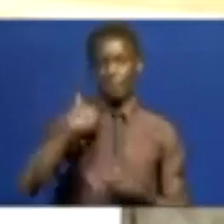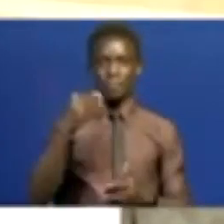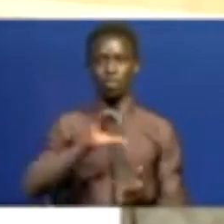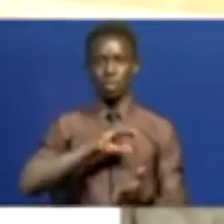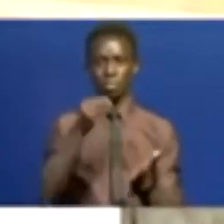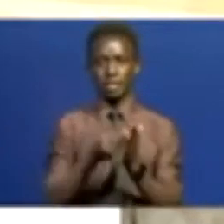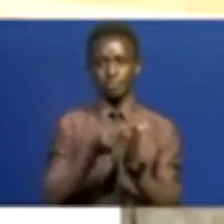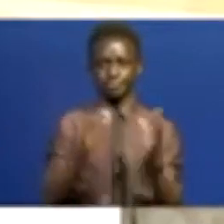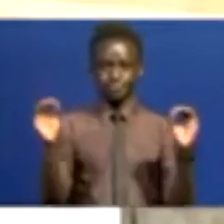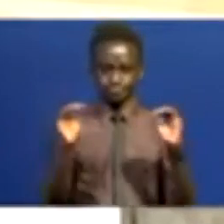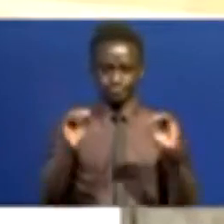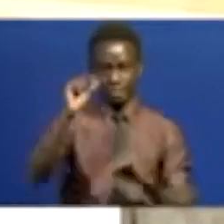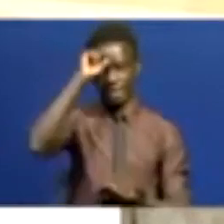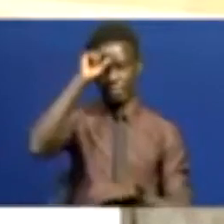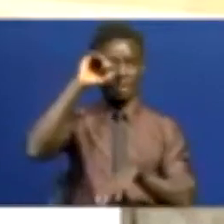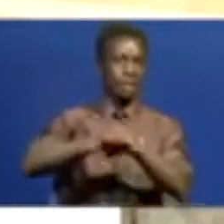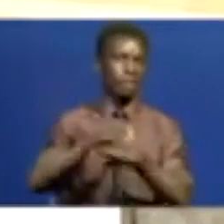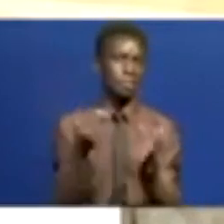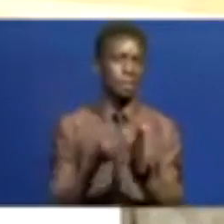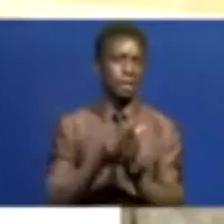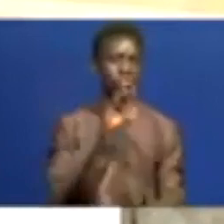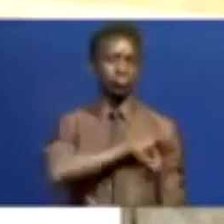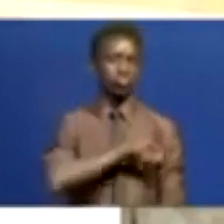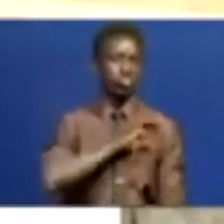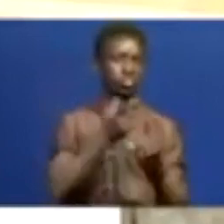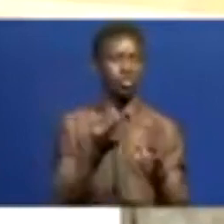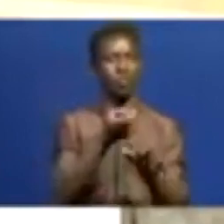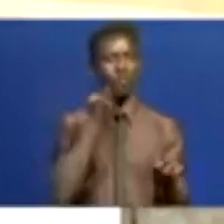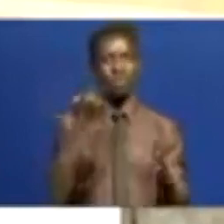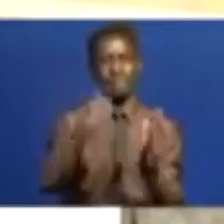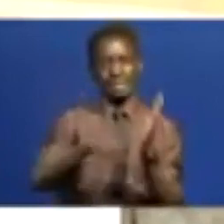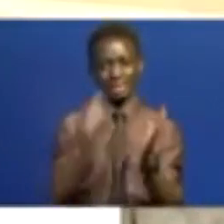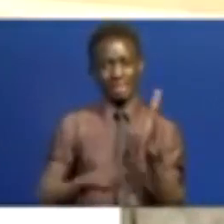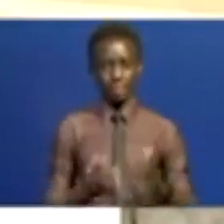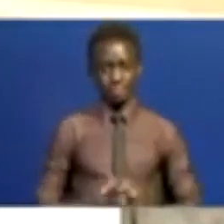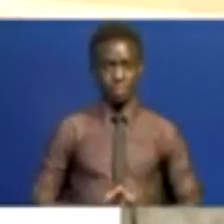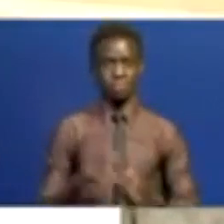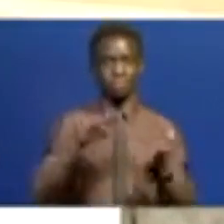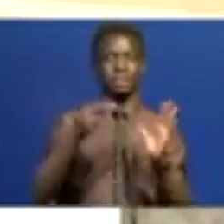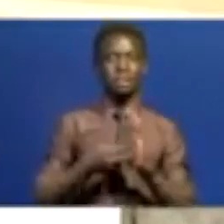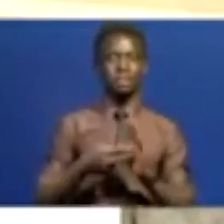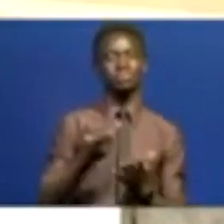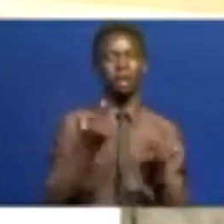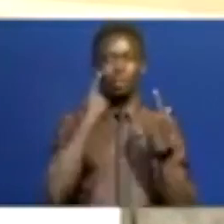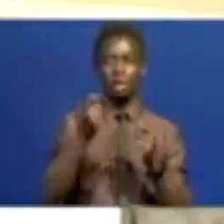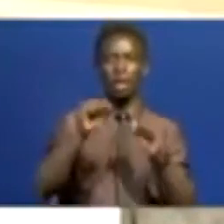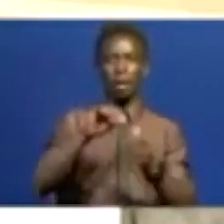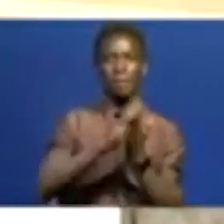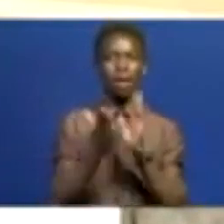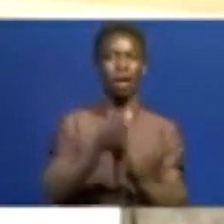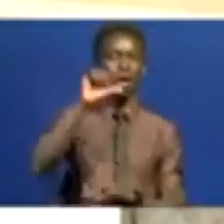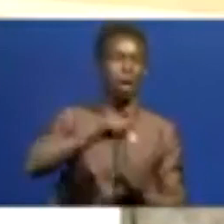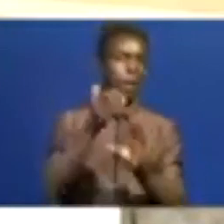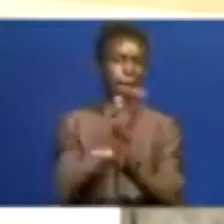generates monies or revenue actually from revenues and our taxes. So it's bound to get worse before it gets better. But